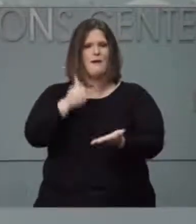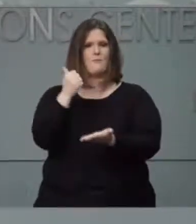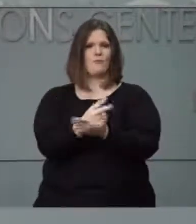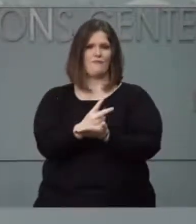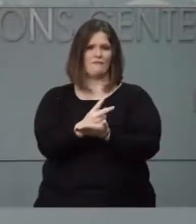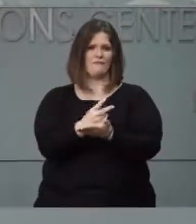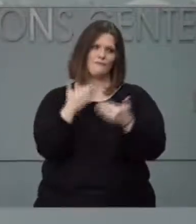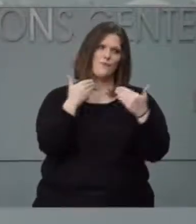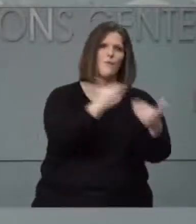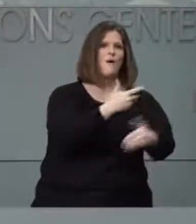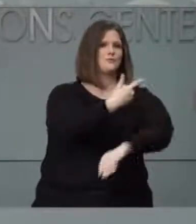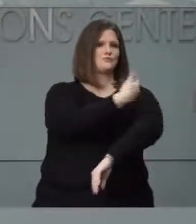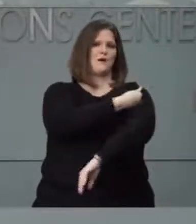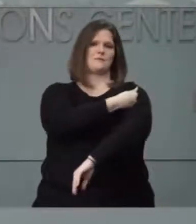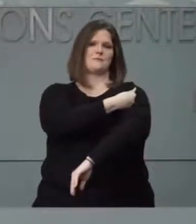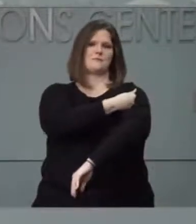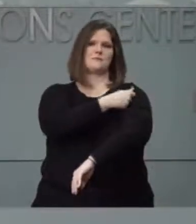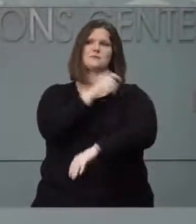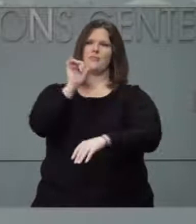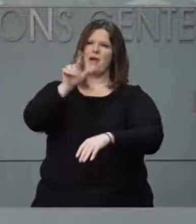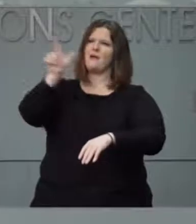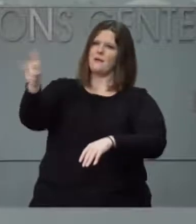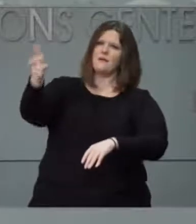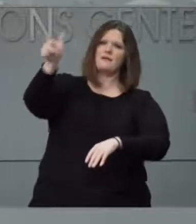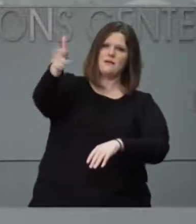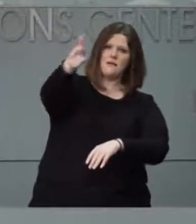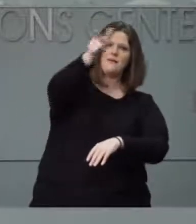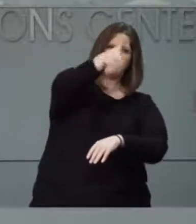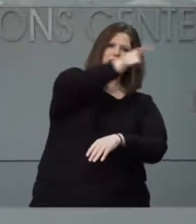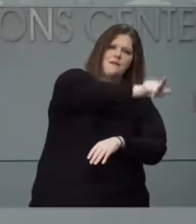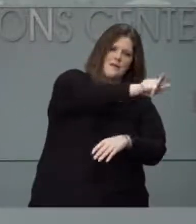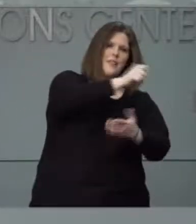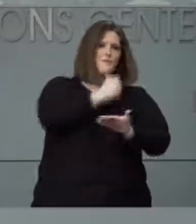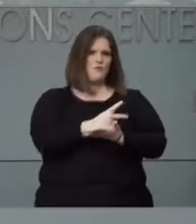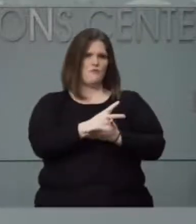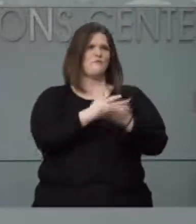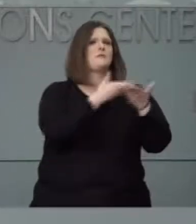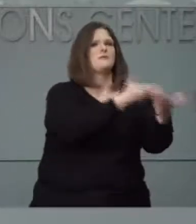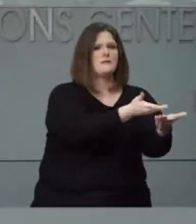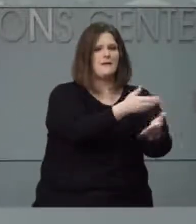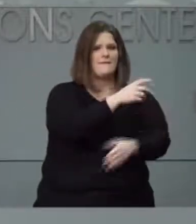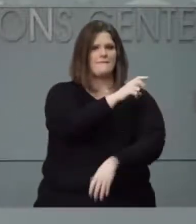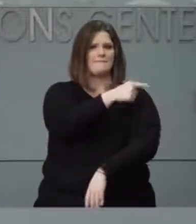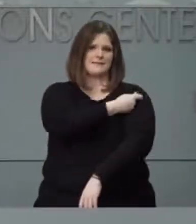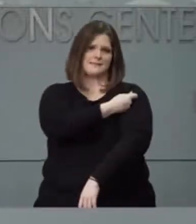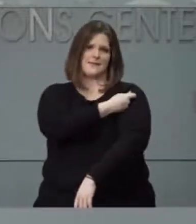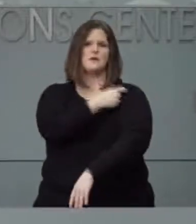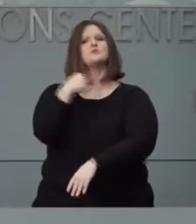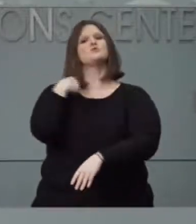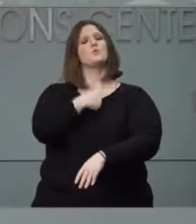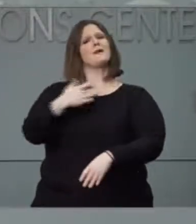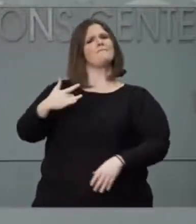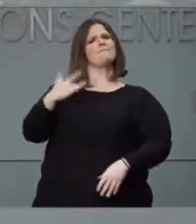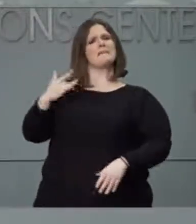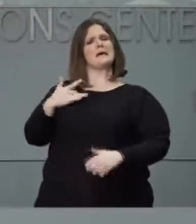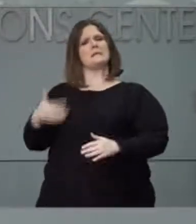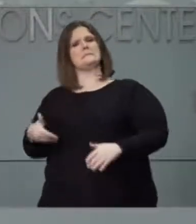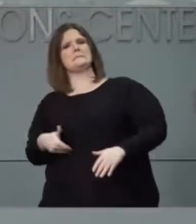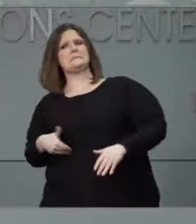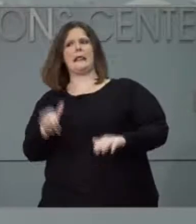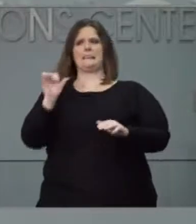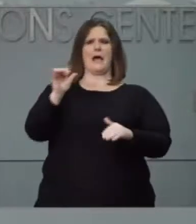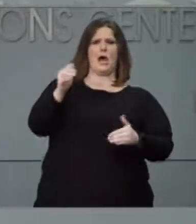we are estimating the earliest that could happen is probably around December the 15th. That is what we were planning for